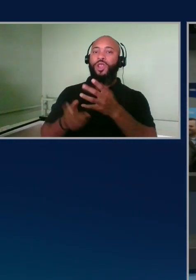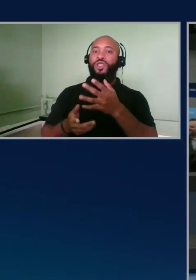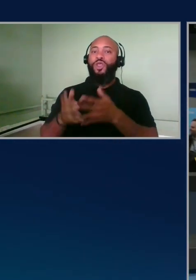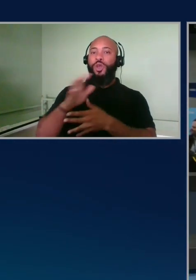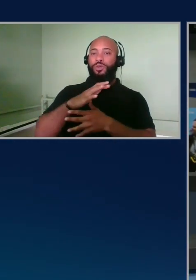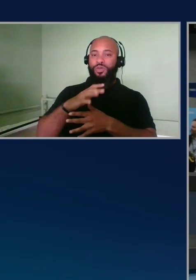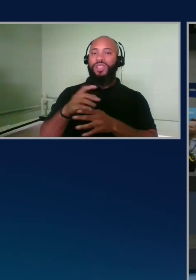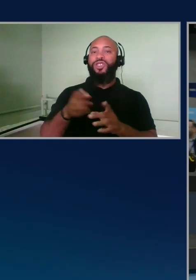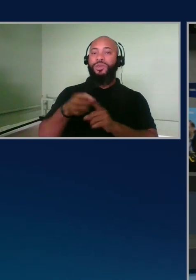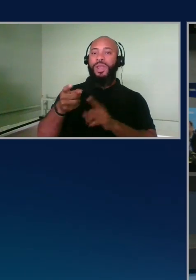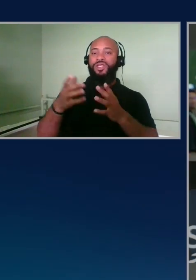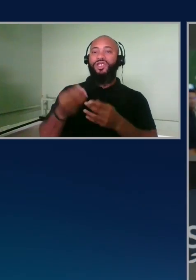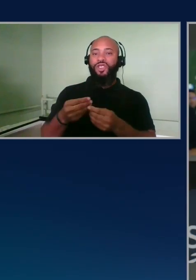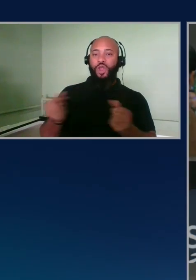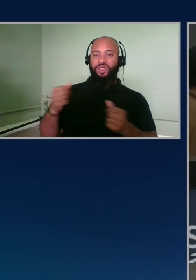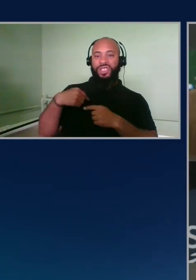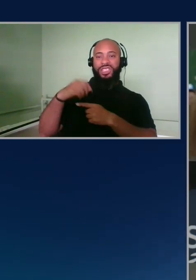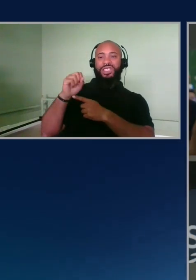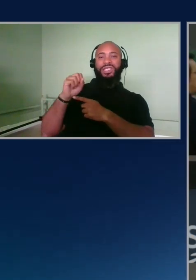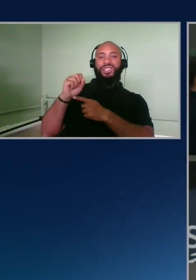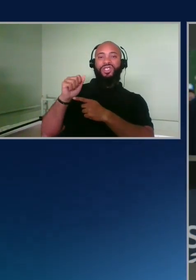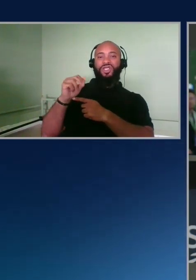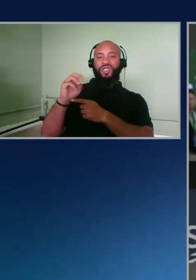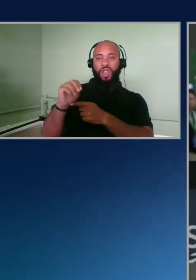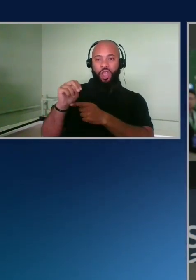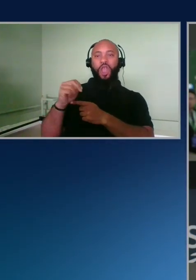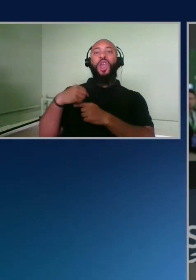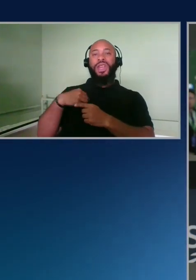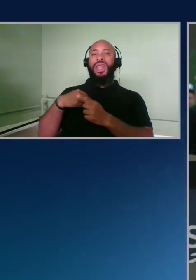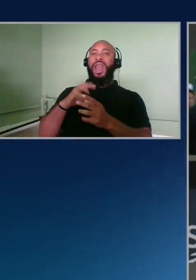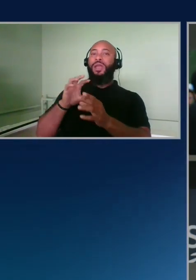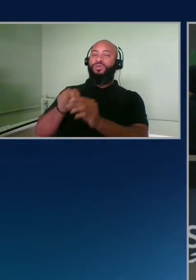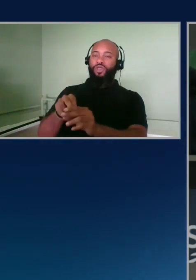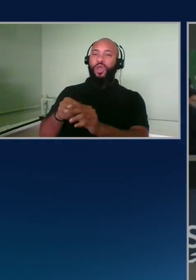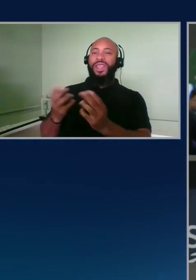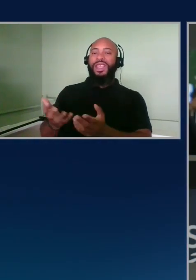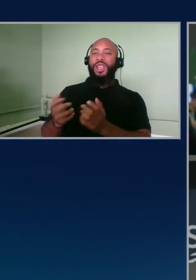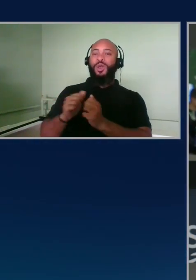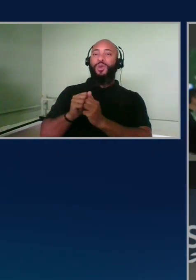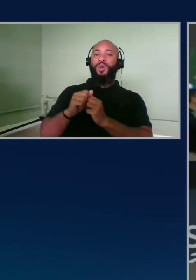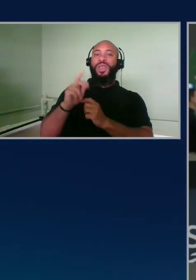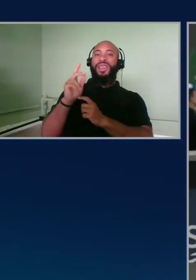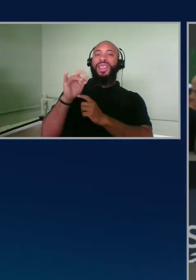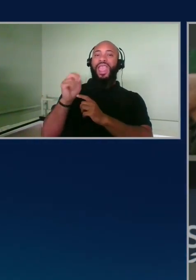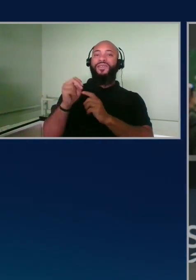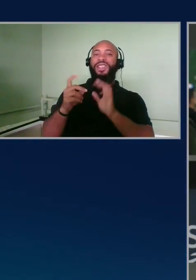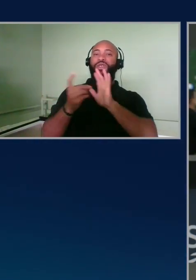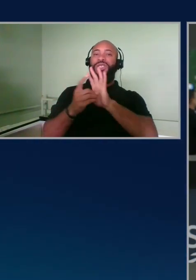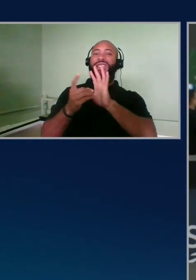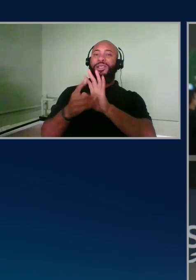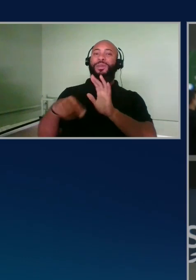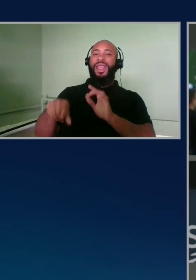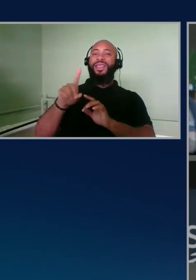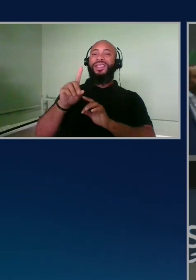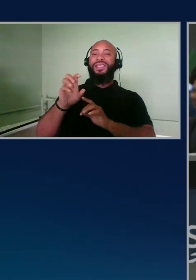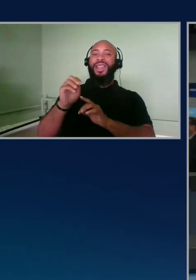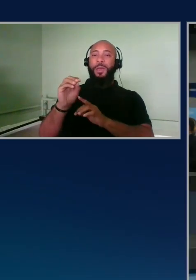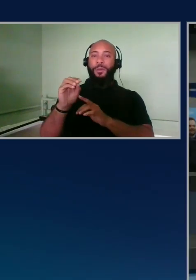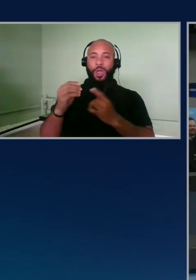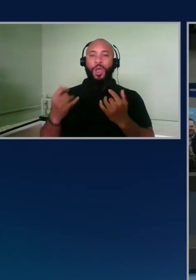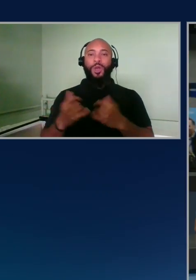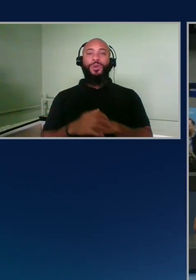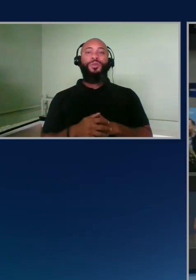architect with OpenSearch, tagging along with Kevin to display and demo AWS zero-ETL integrations. All right, Sam's got the